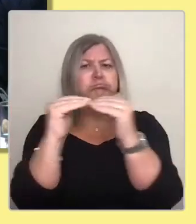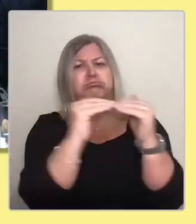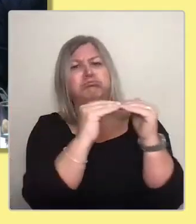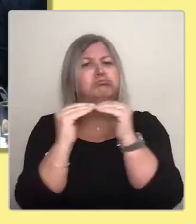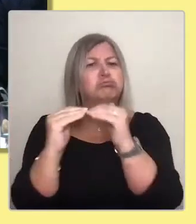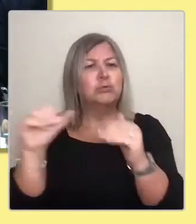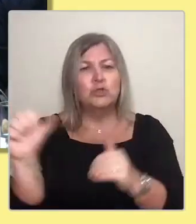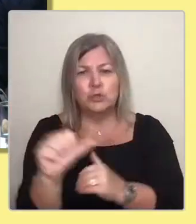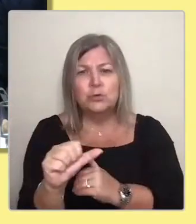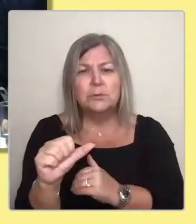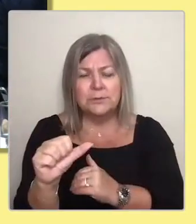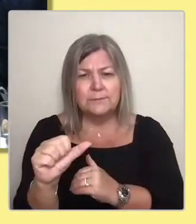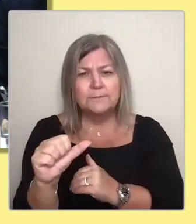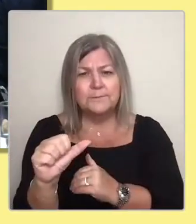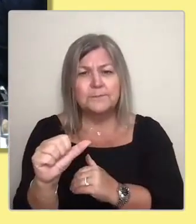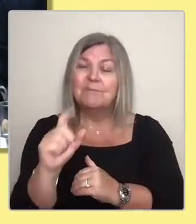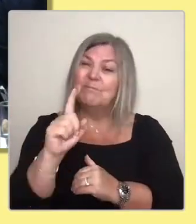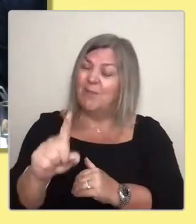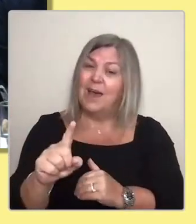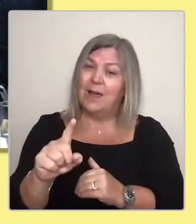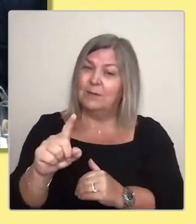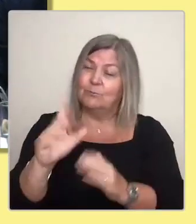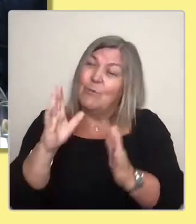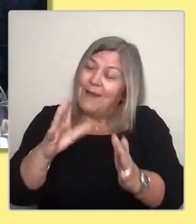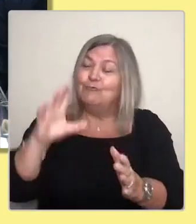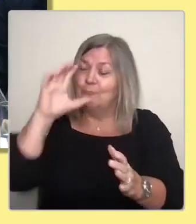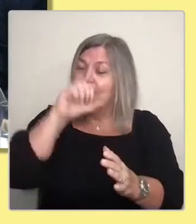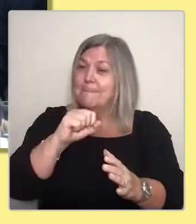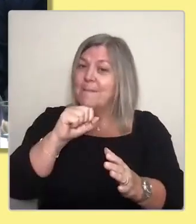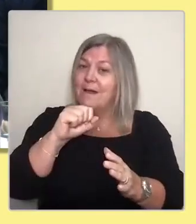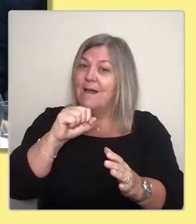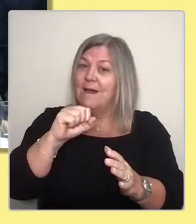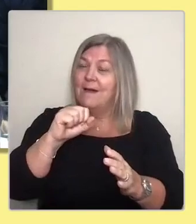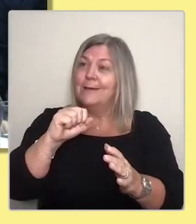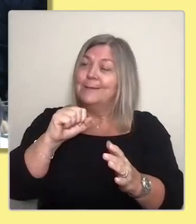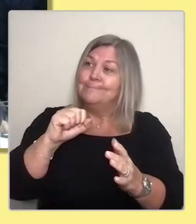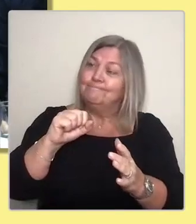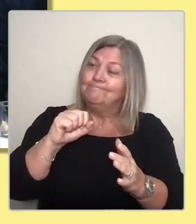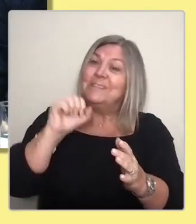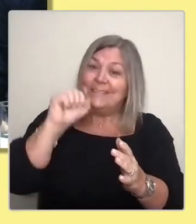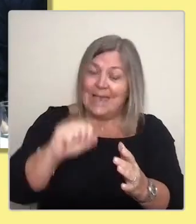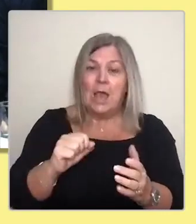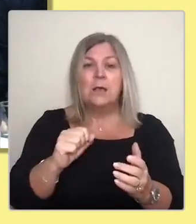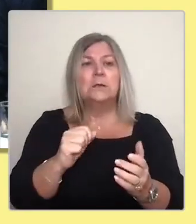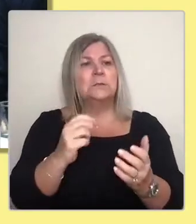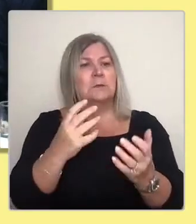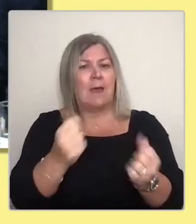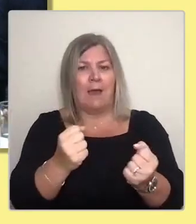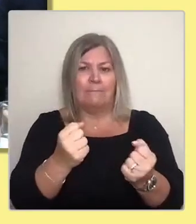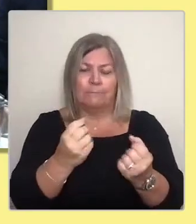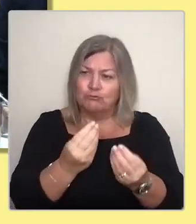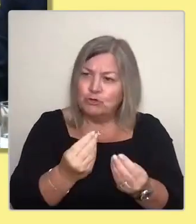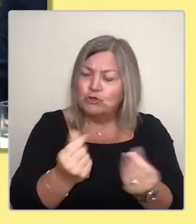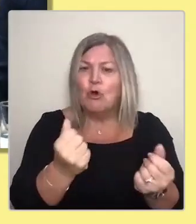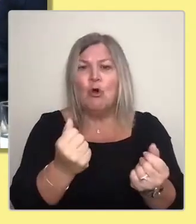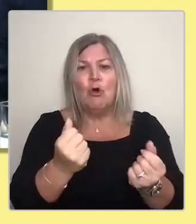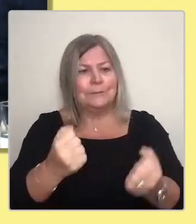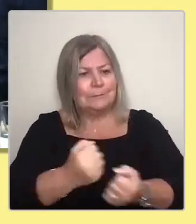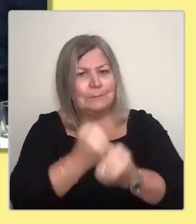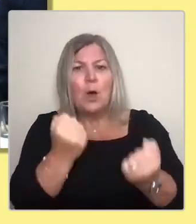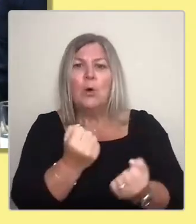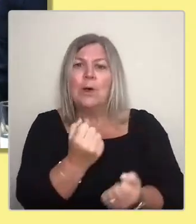that despite our track record and our ability to deliver, there are deep-seated inequalities in Scotland right now. The